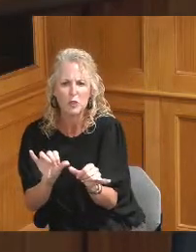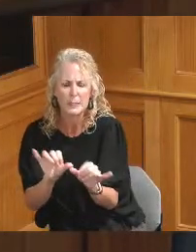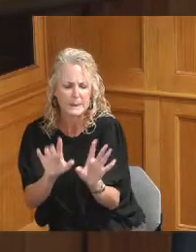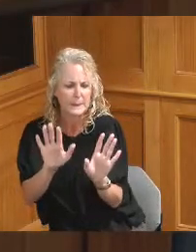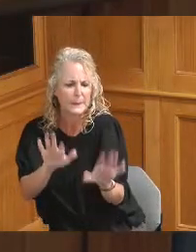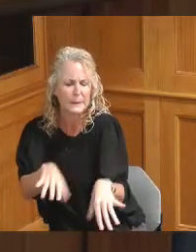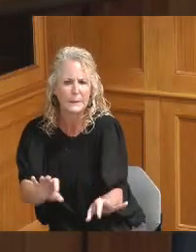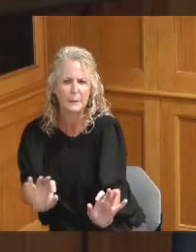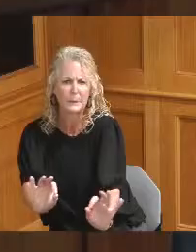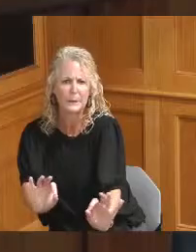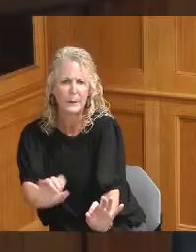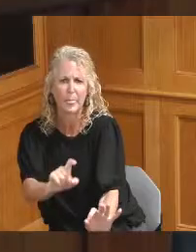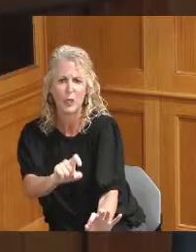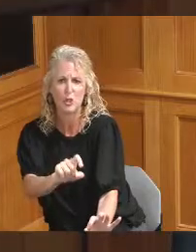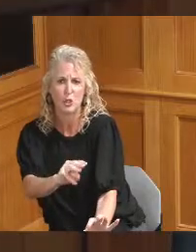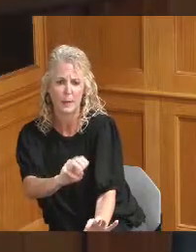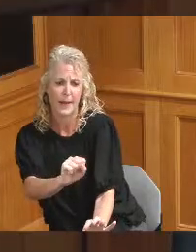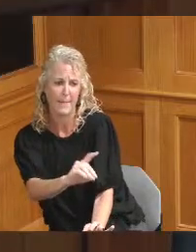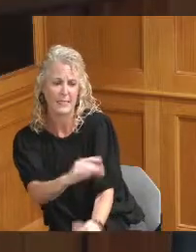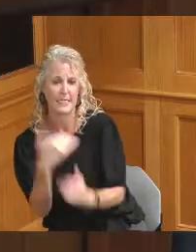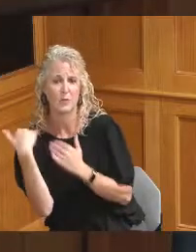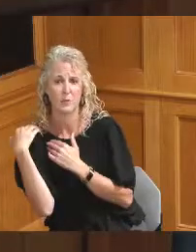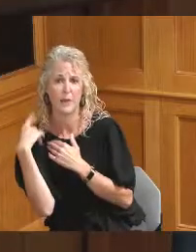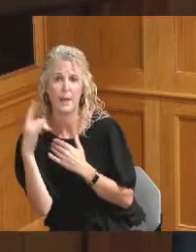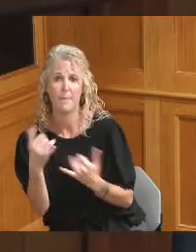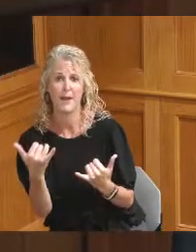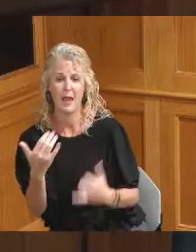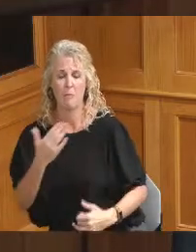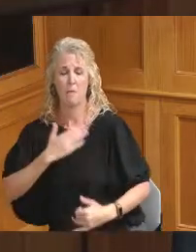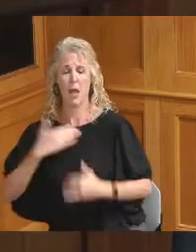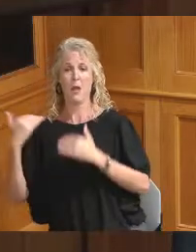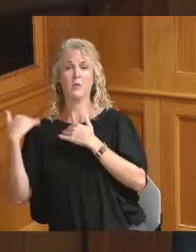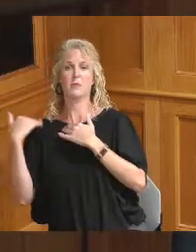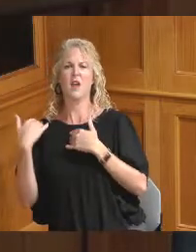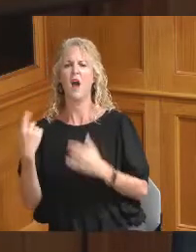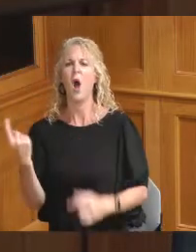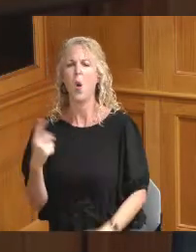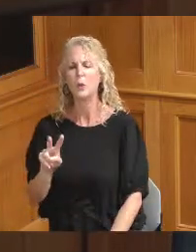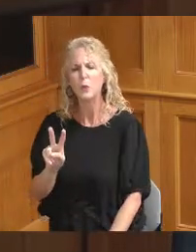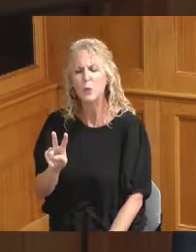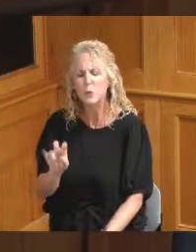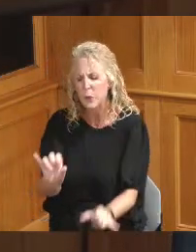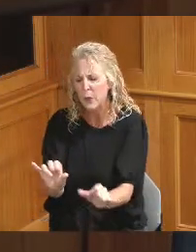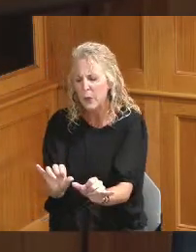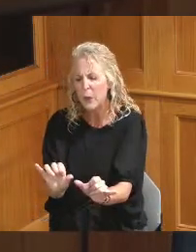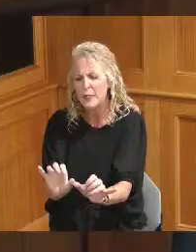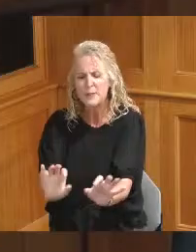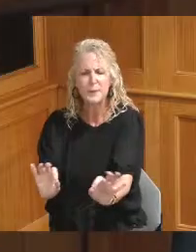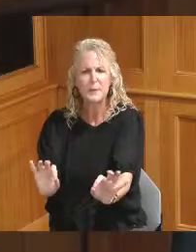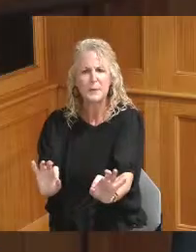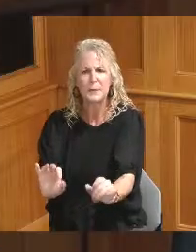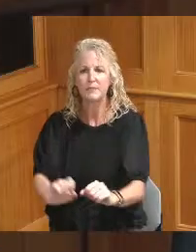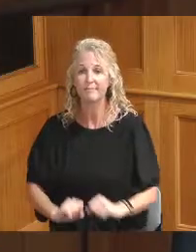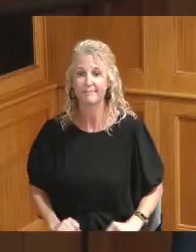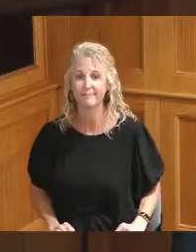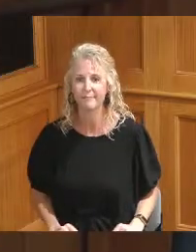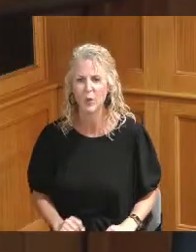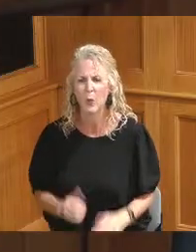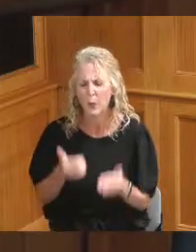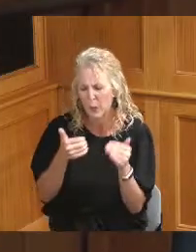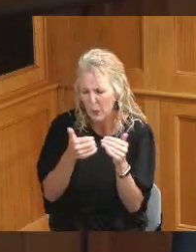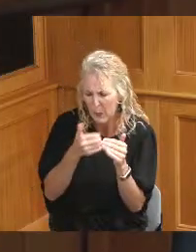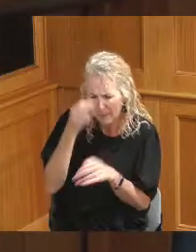been MSD's responsibility, but now it's your responsibility. It's always 2 inches. You almost made